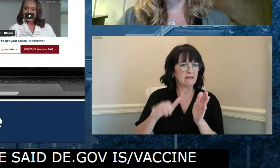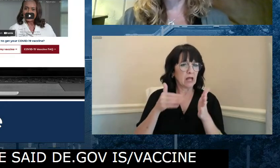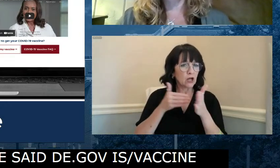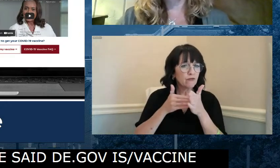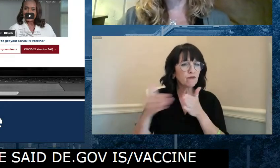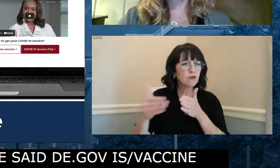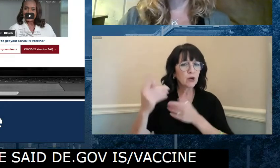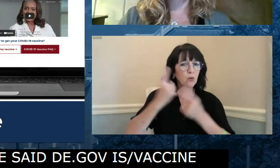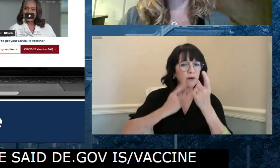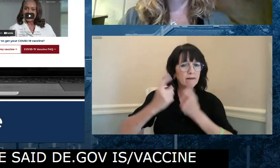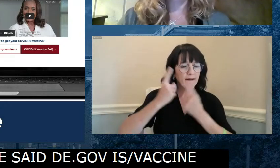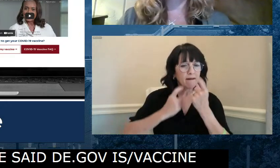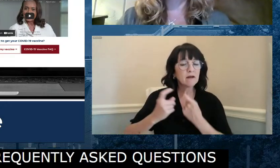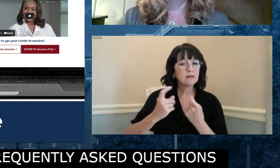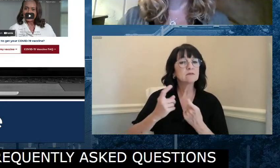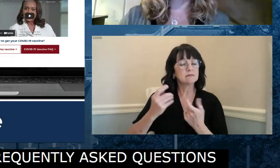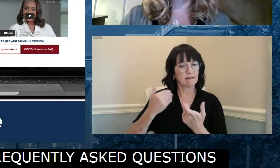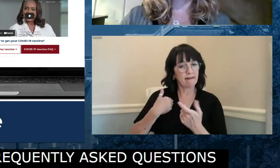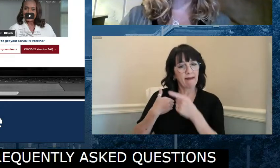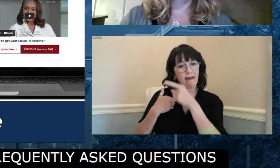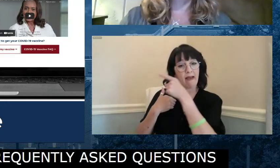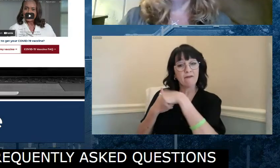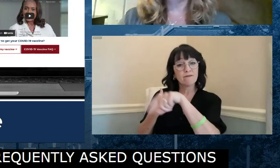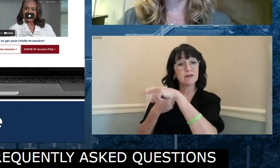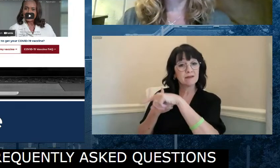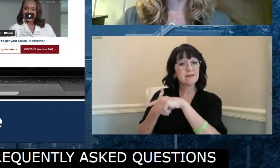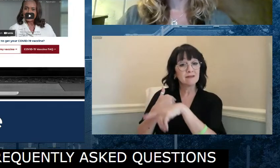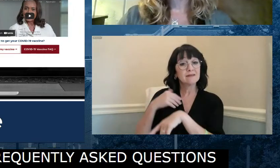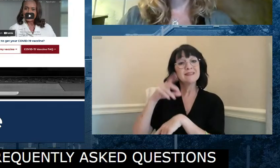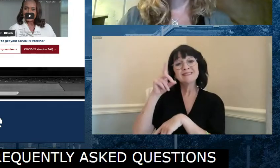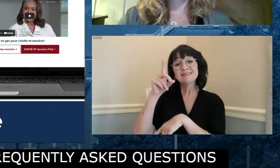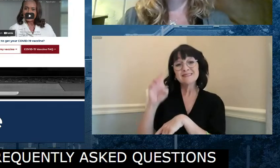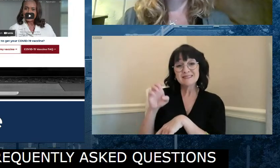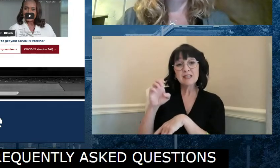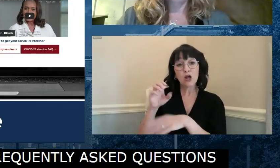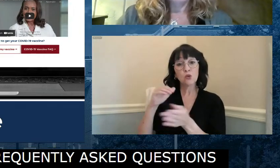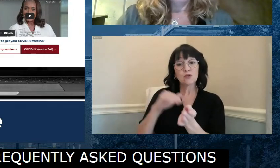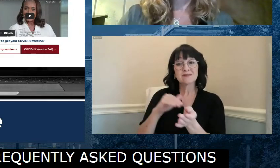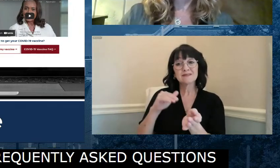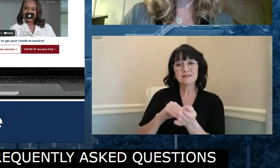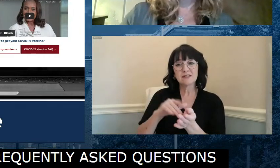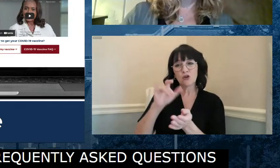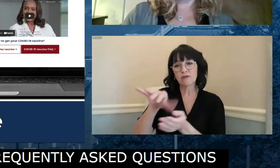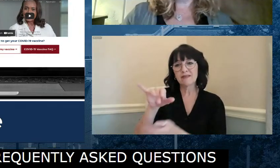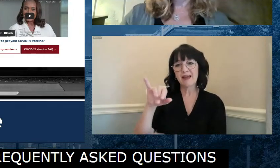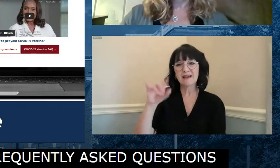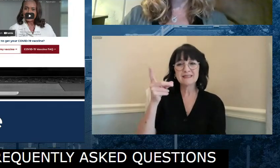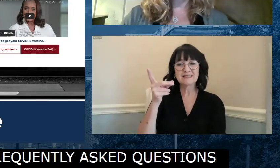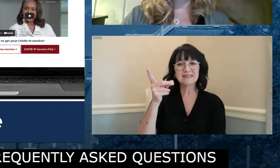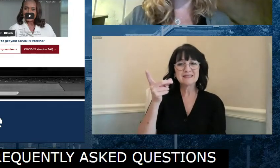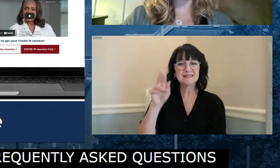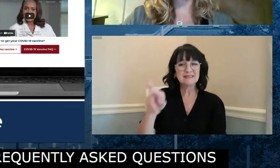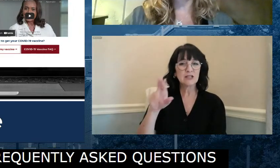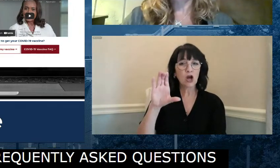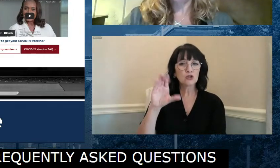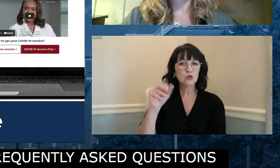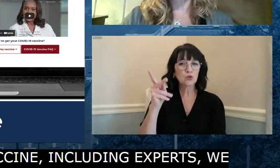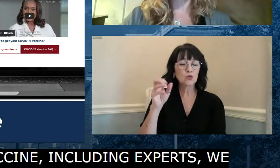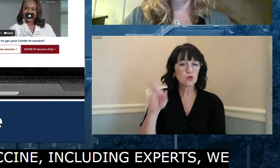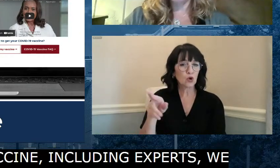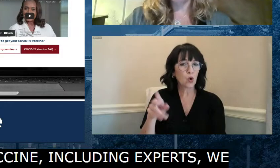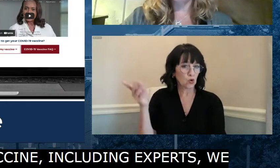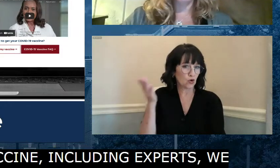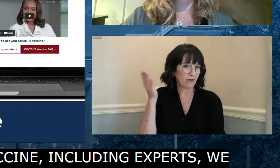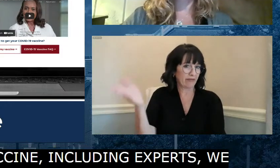including from experts, Delaware physicians like Dr. Joan Coker, seen here. We will continue to share information